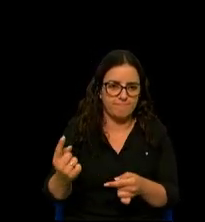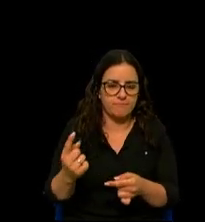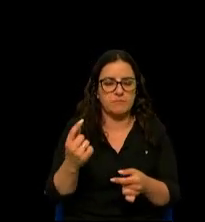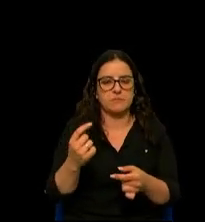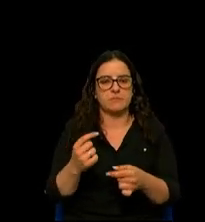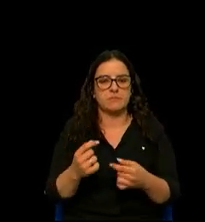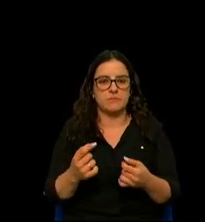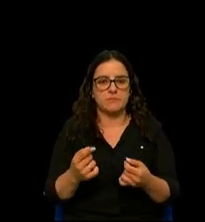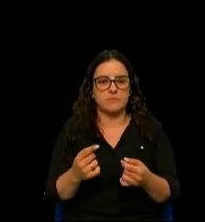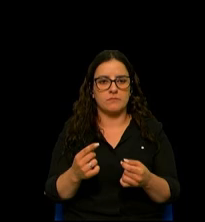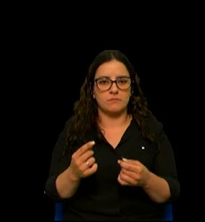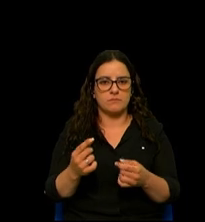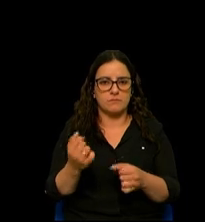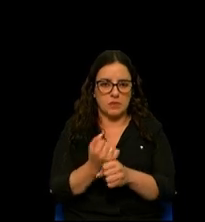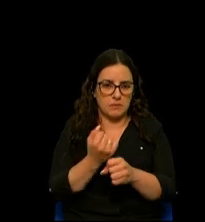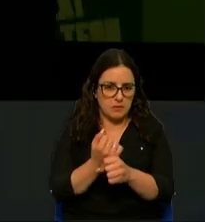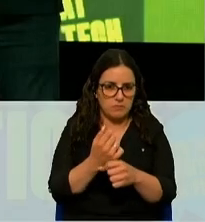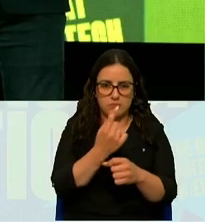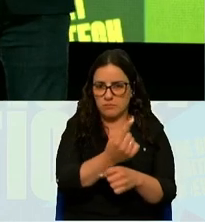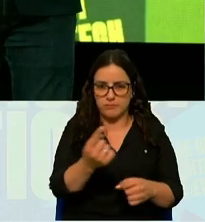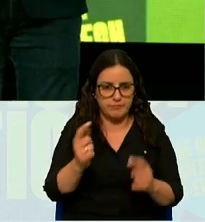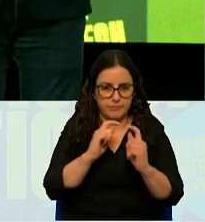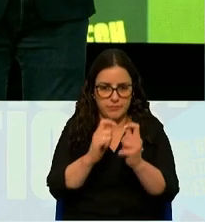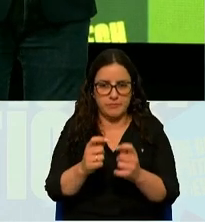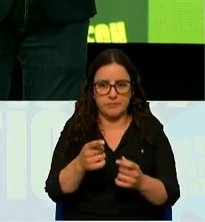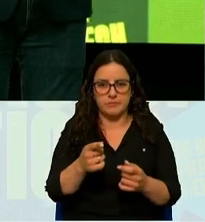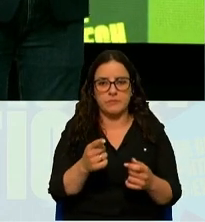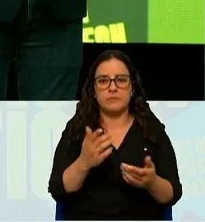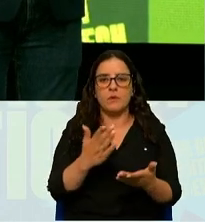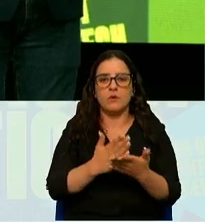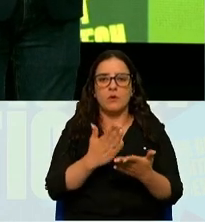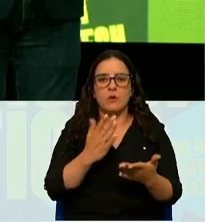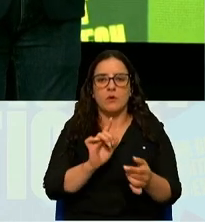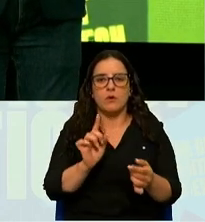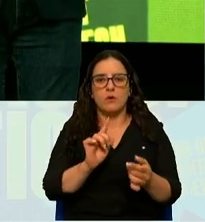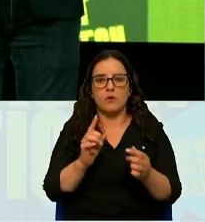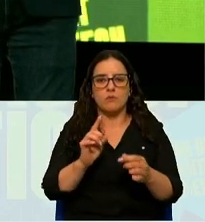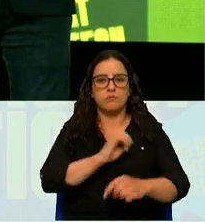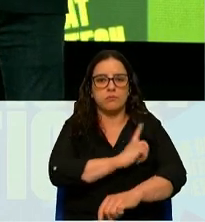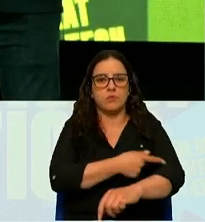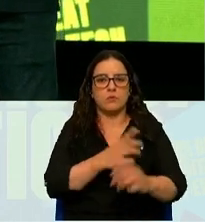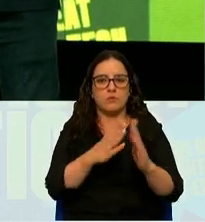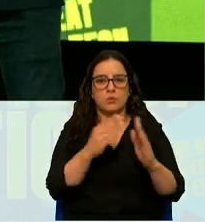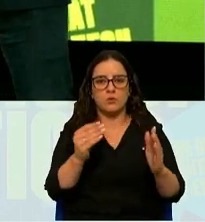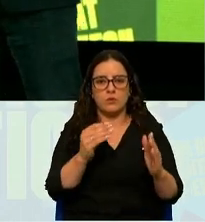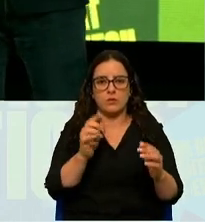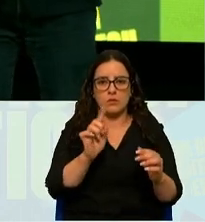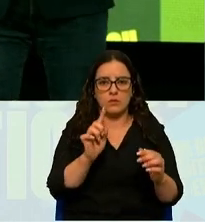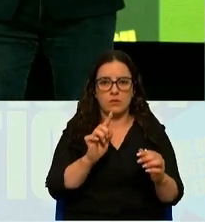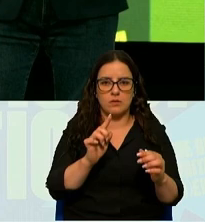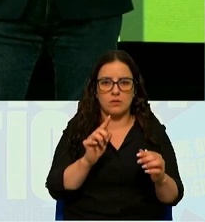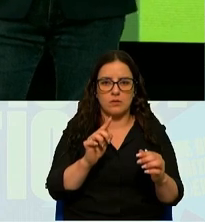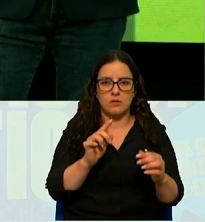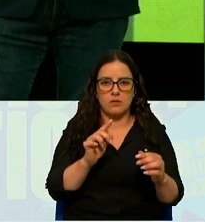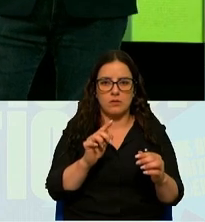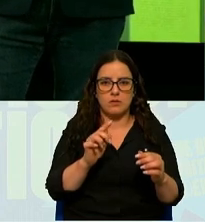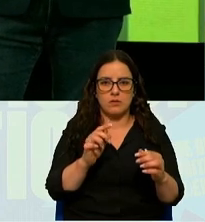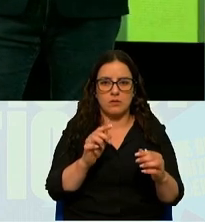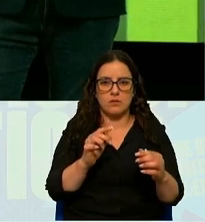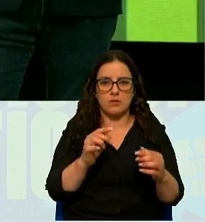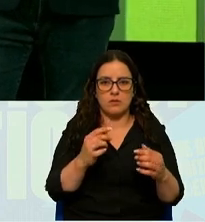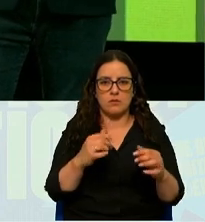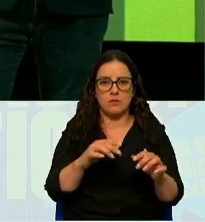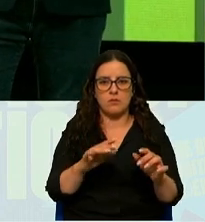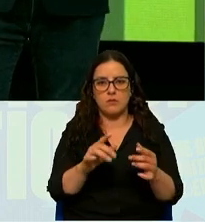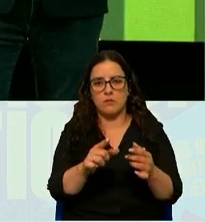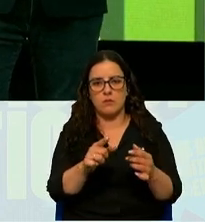tasks. So the power behind this, it's not only the power of the model itself, but think about the scalability of that, right?